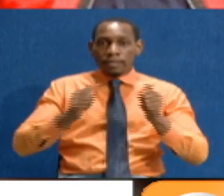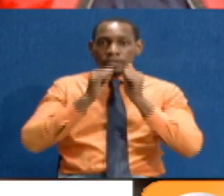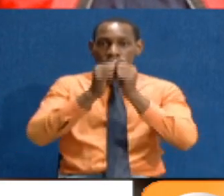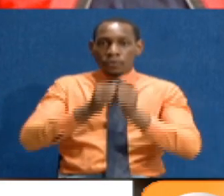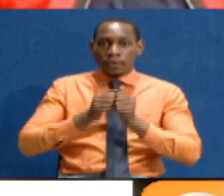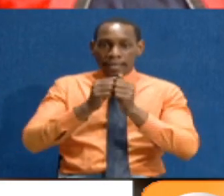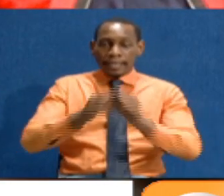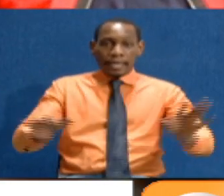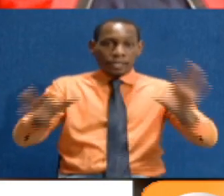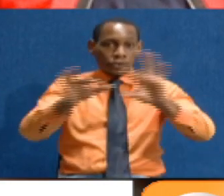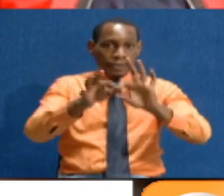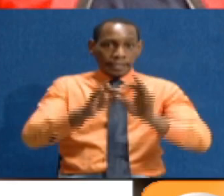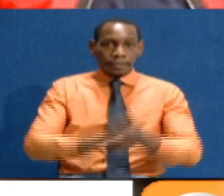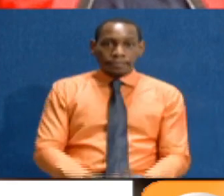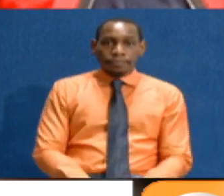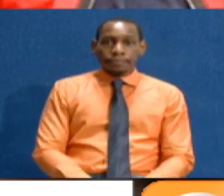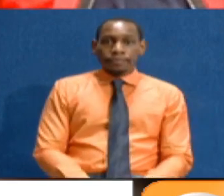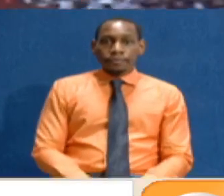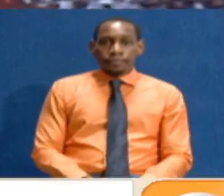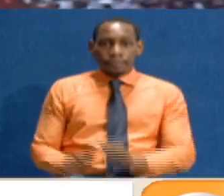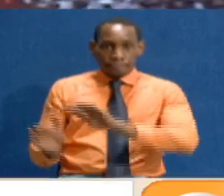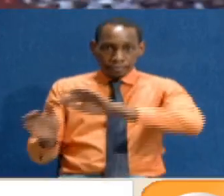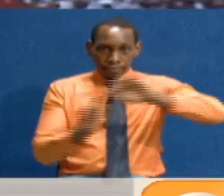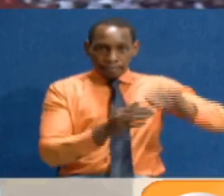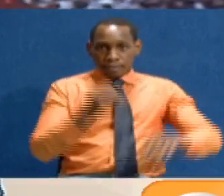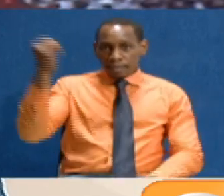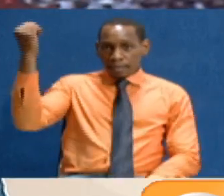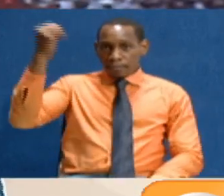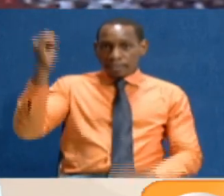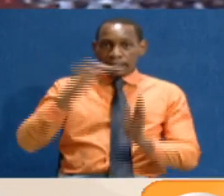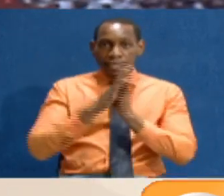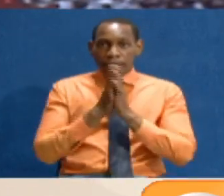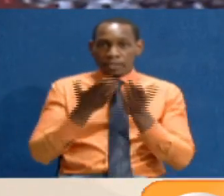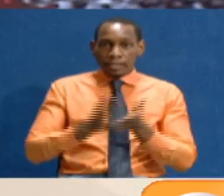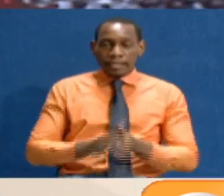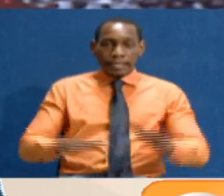together as a collective. Moving to some politics now, Deputy President